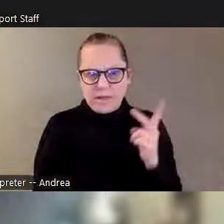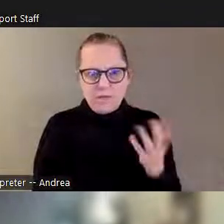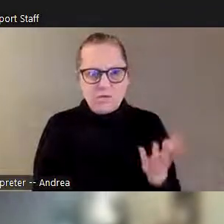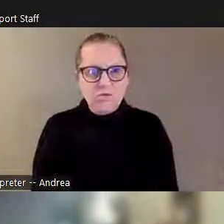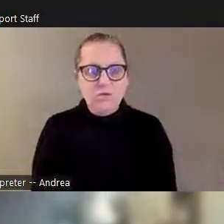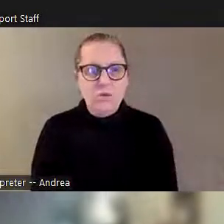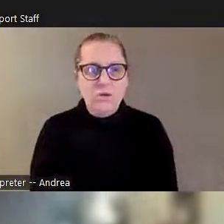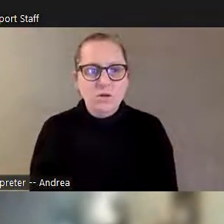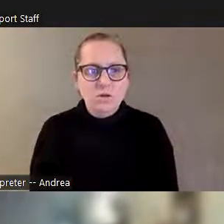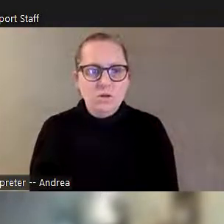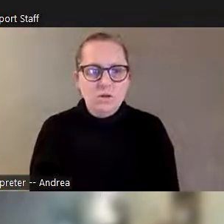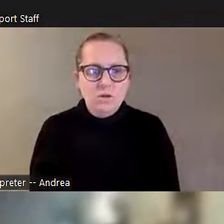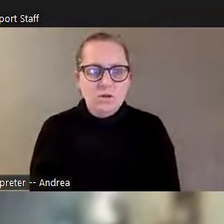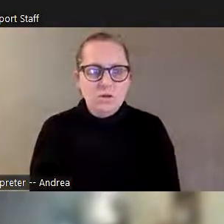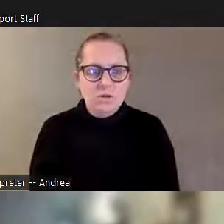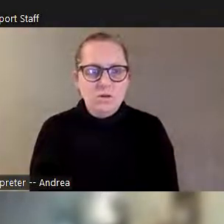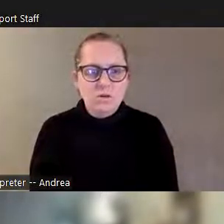folks?